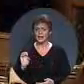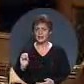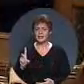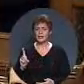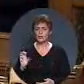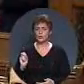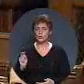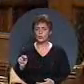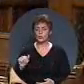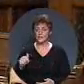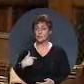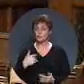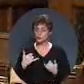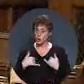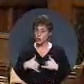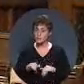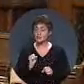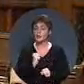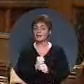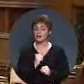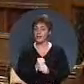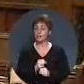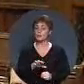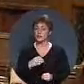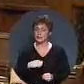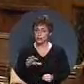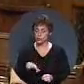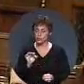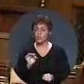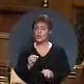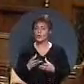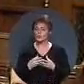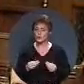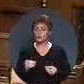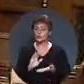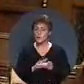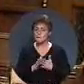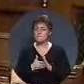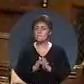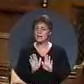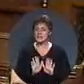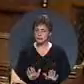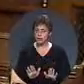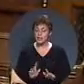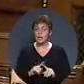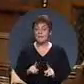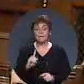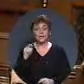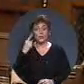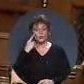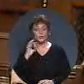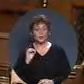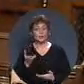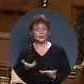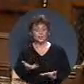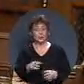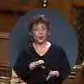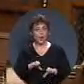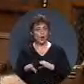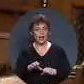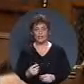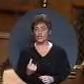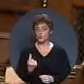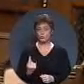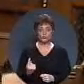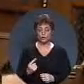a peaceful solution. But it must be clear that the Government of Ontario did act unilaterally in purchasing the land that is currently at